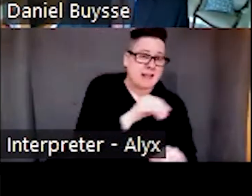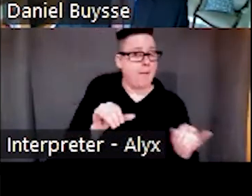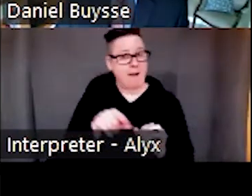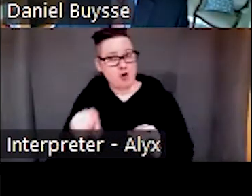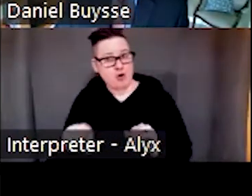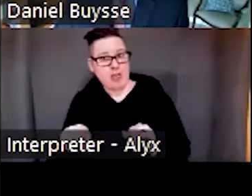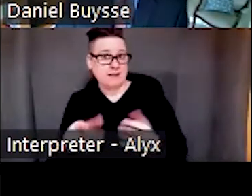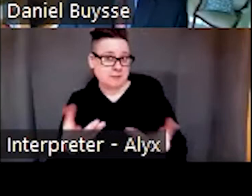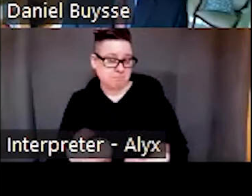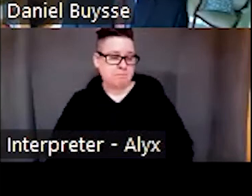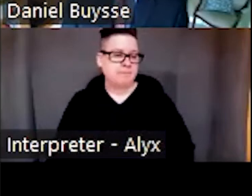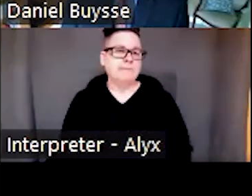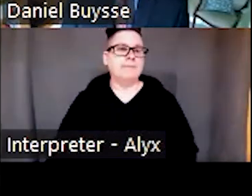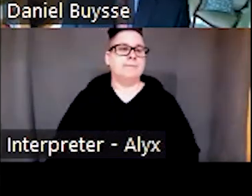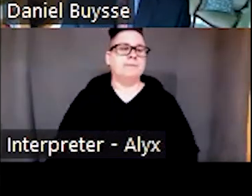different dimensions.